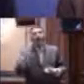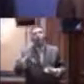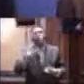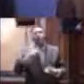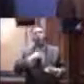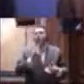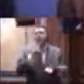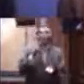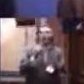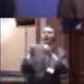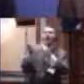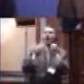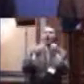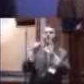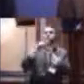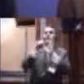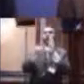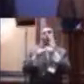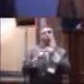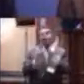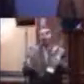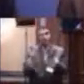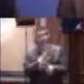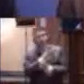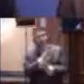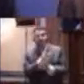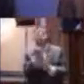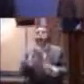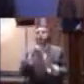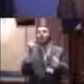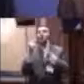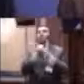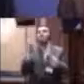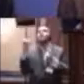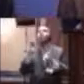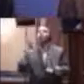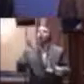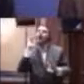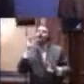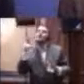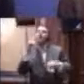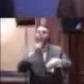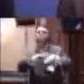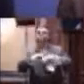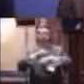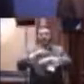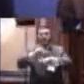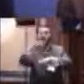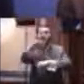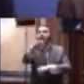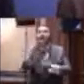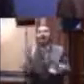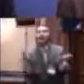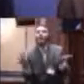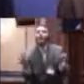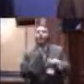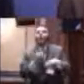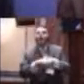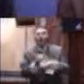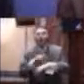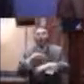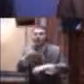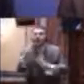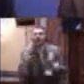And one very important thing is the sequence of processes. We need, in the